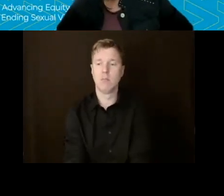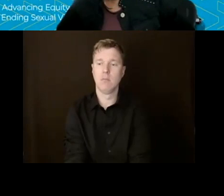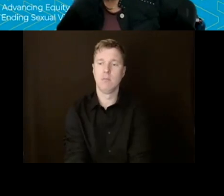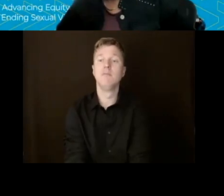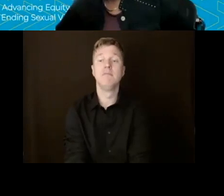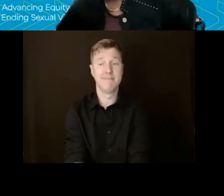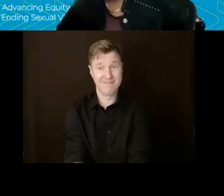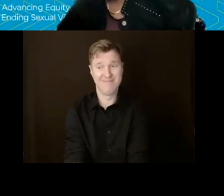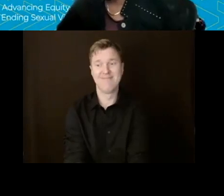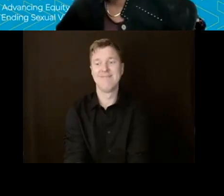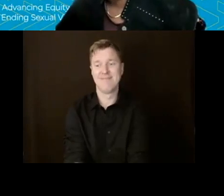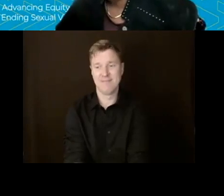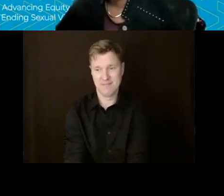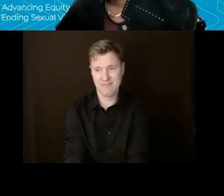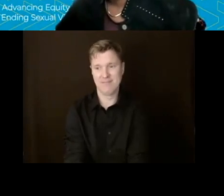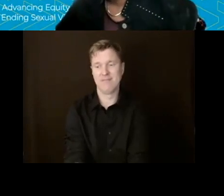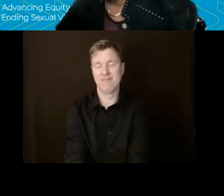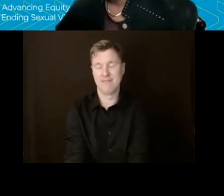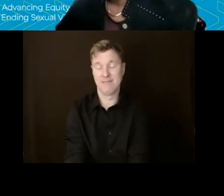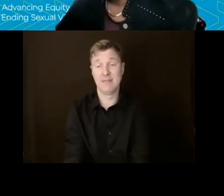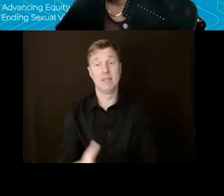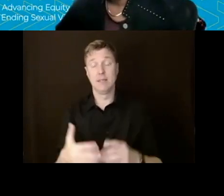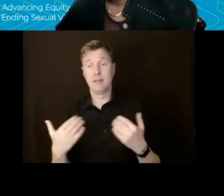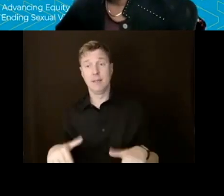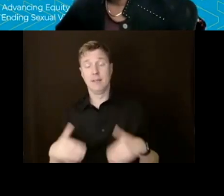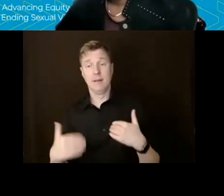Yeah. Well, gosh, I mean, I've been keeping